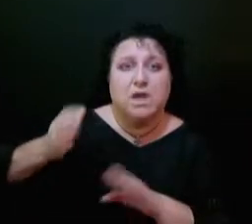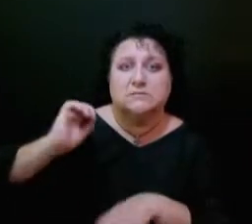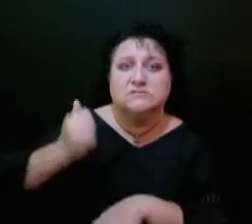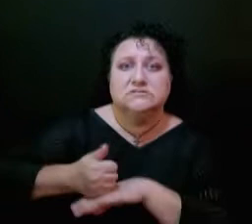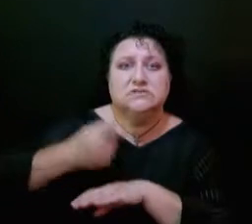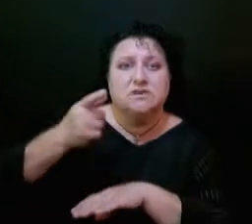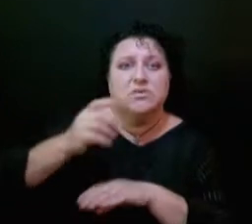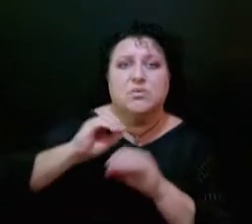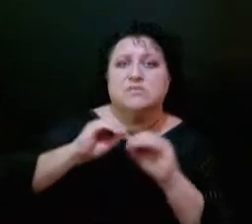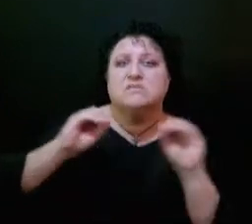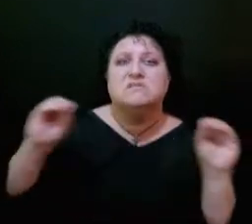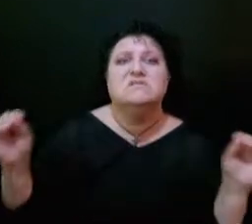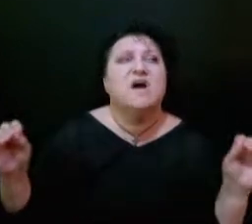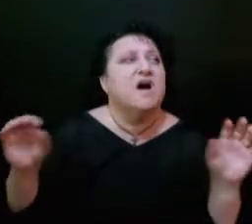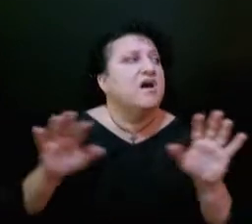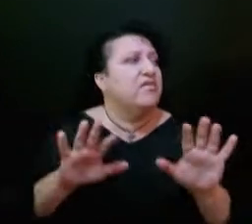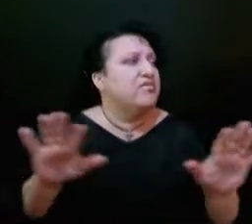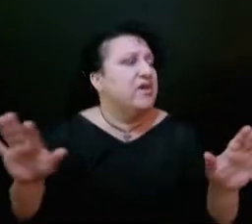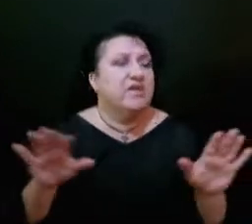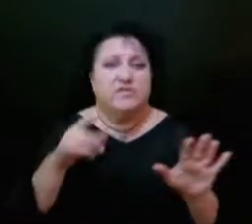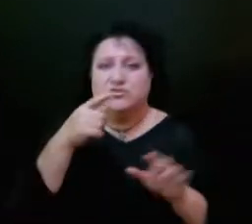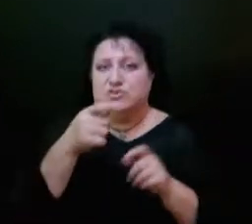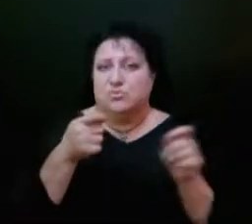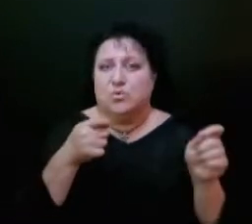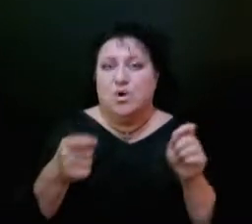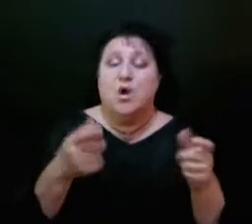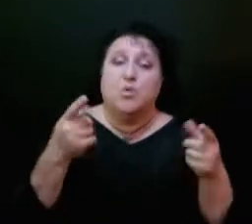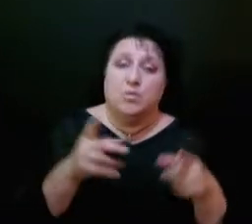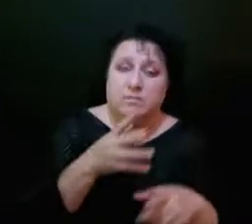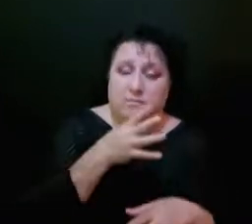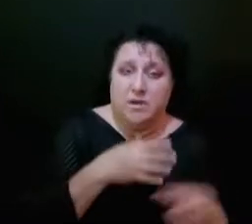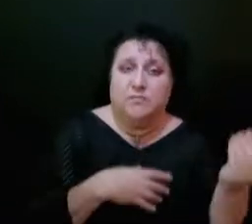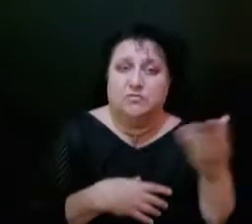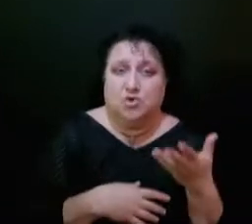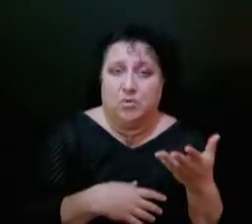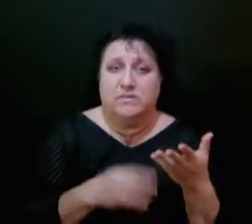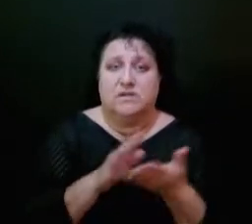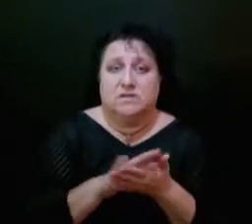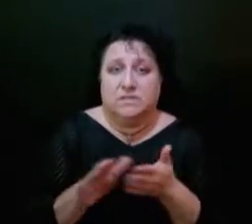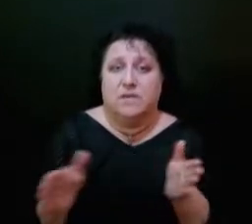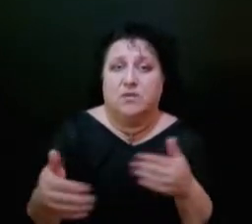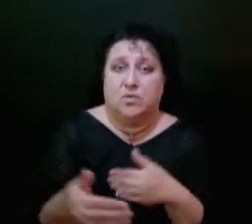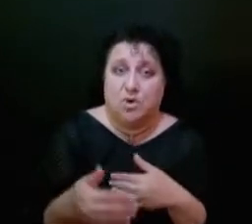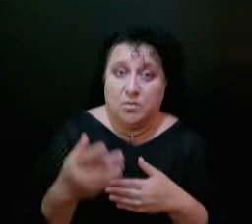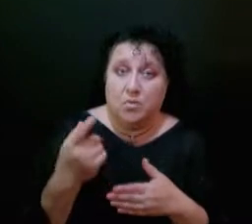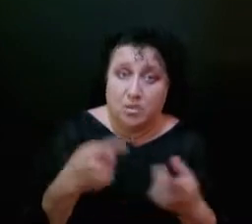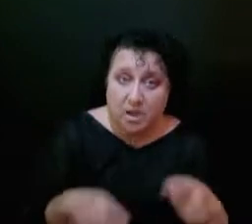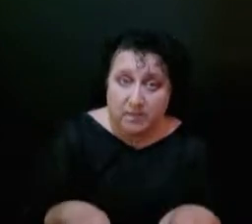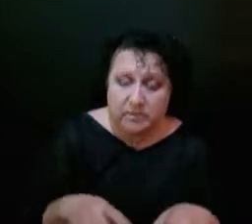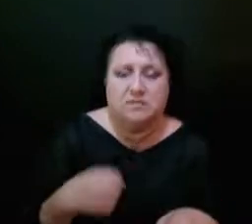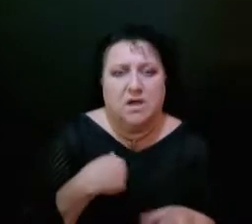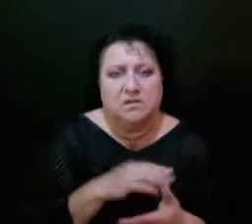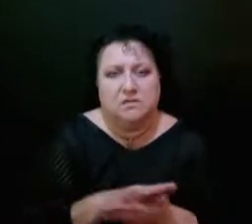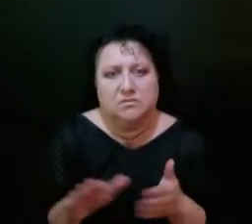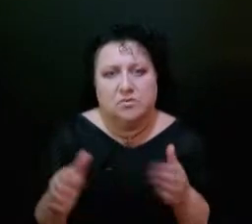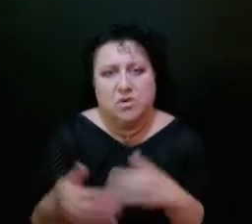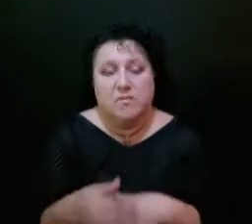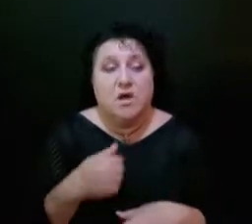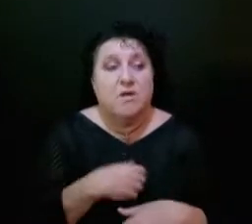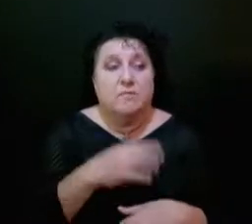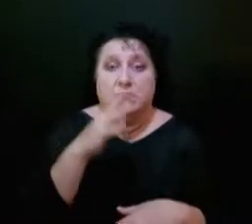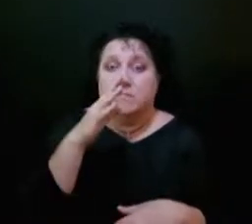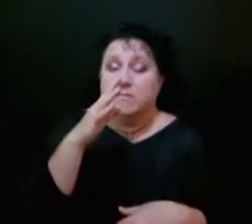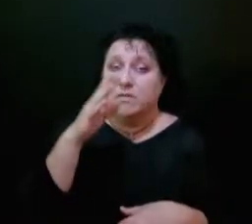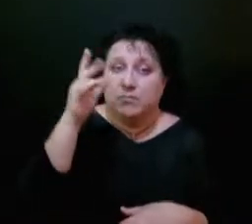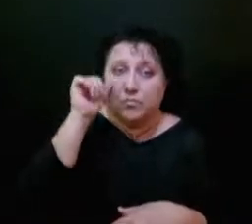that is exempt from their rule. If mama told me to clean up my room, guess what I did? Cleaned up my room. If mama told me to stop fighting with my brother or sister,